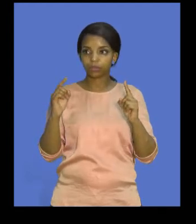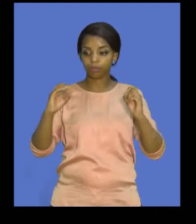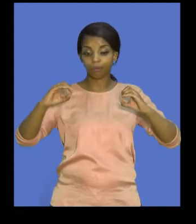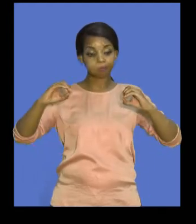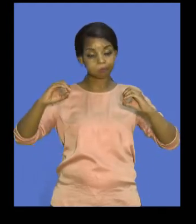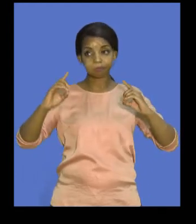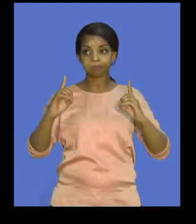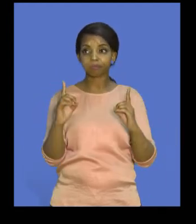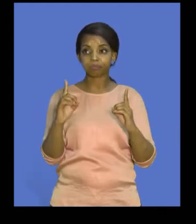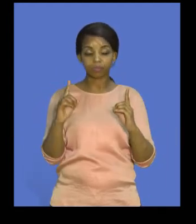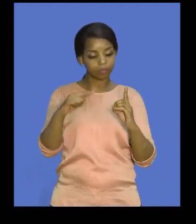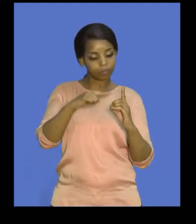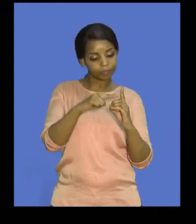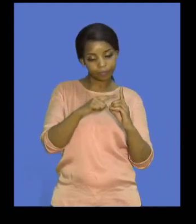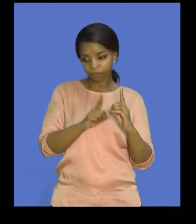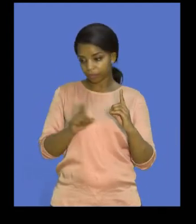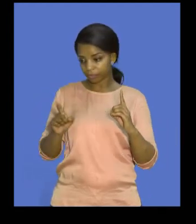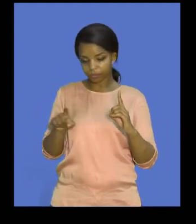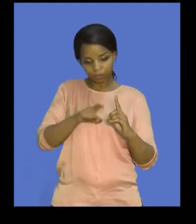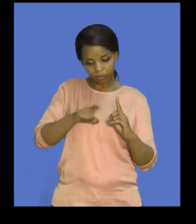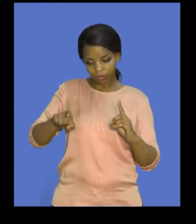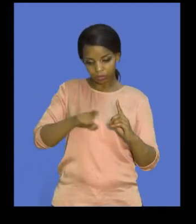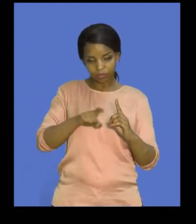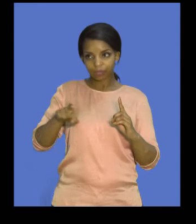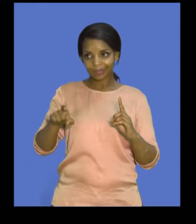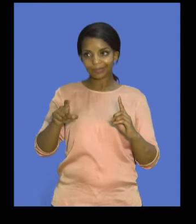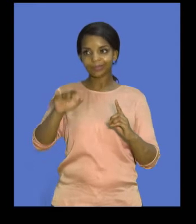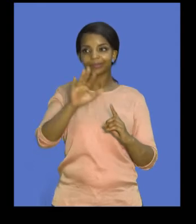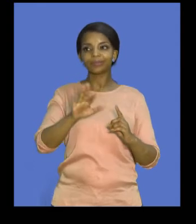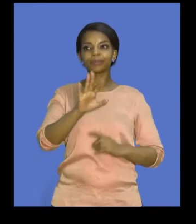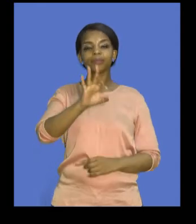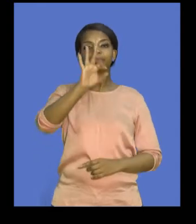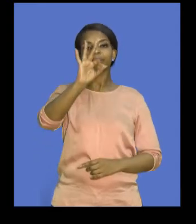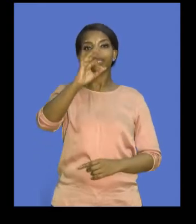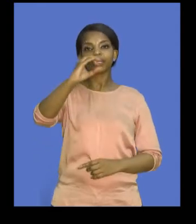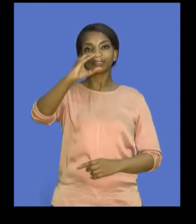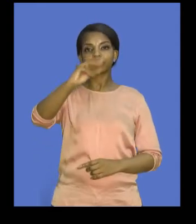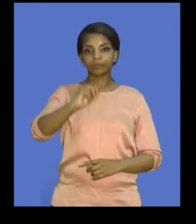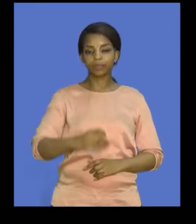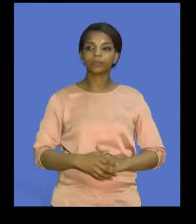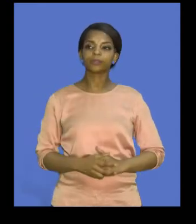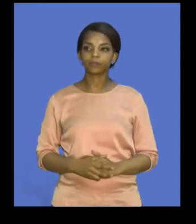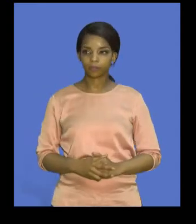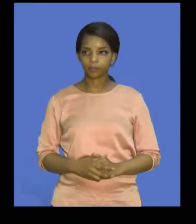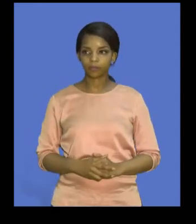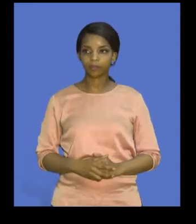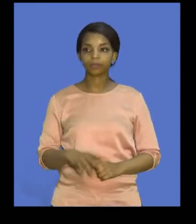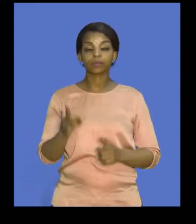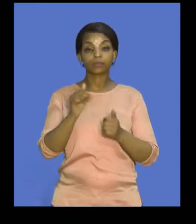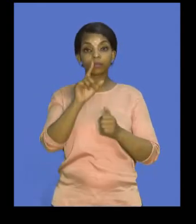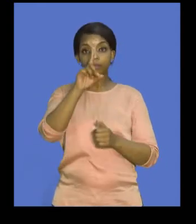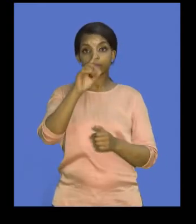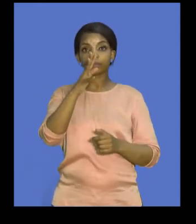distance between them is actually 3 centimeters, we can actually measure that. So the 3 centimeters is the